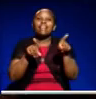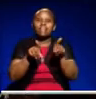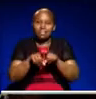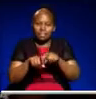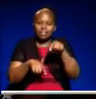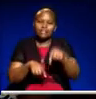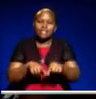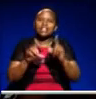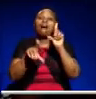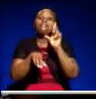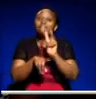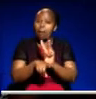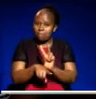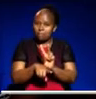verb.